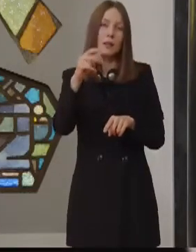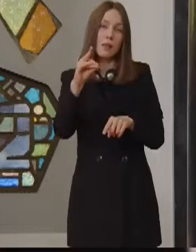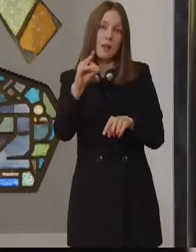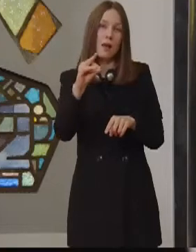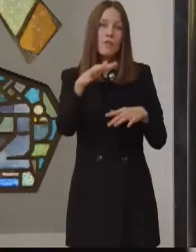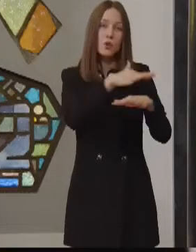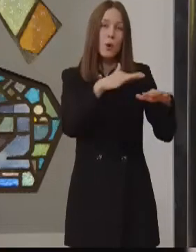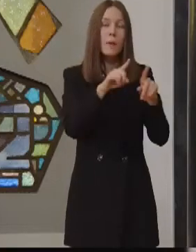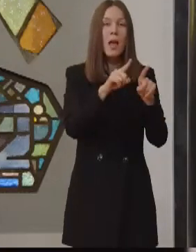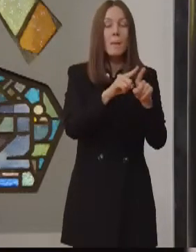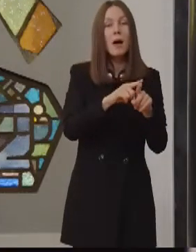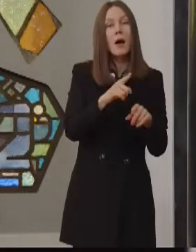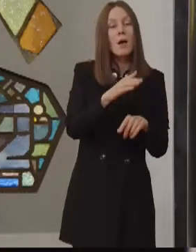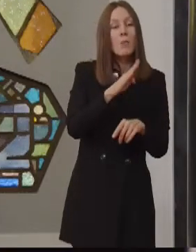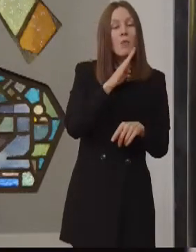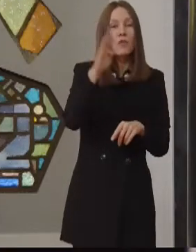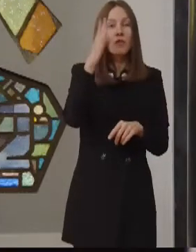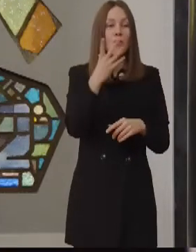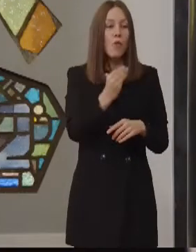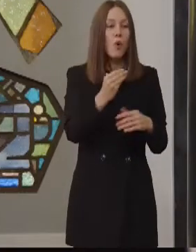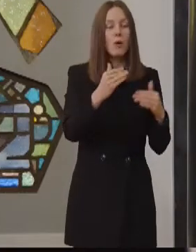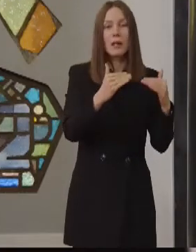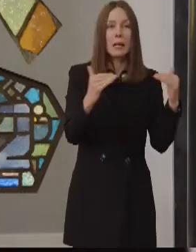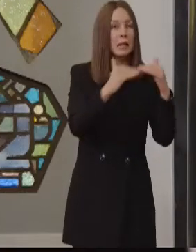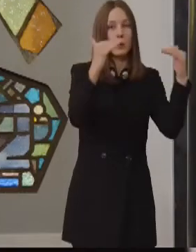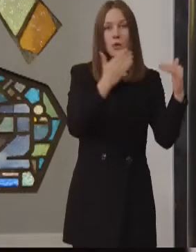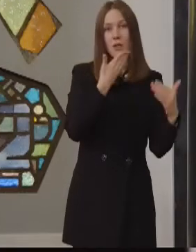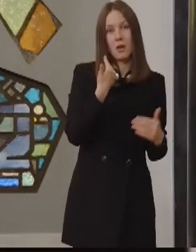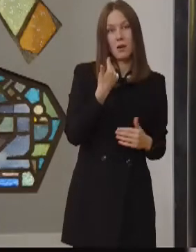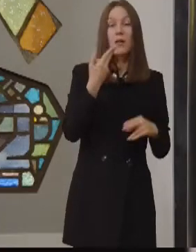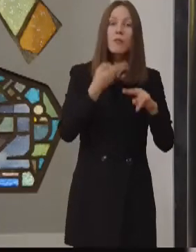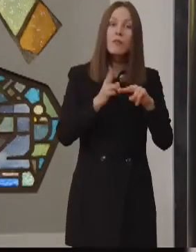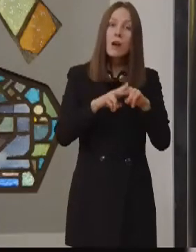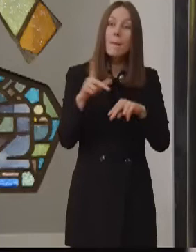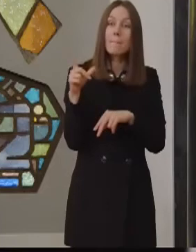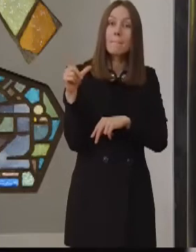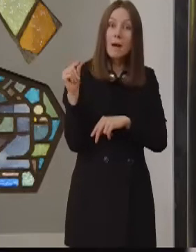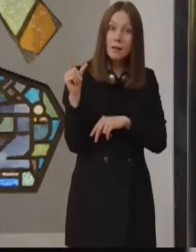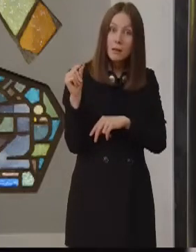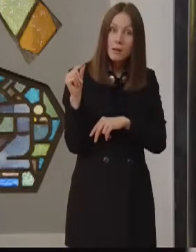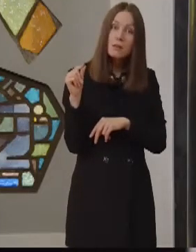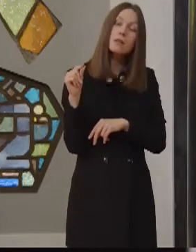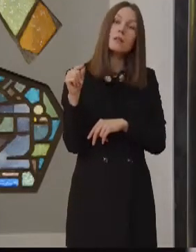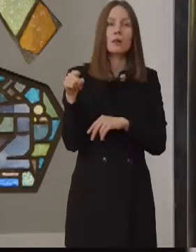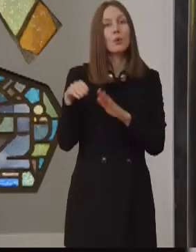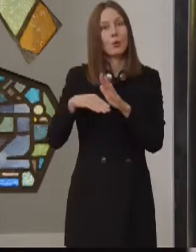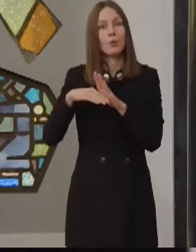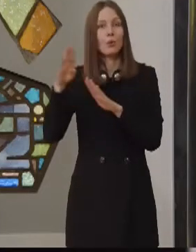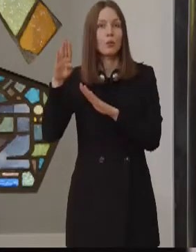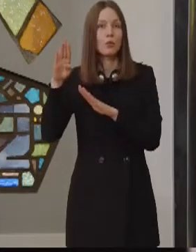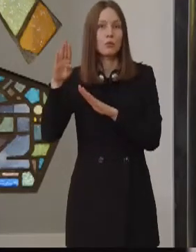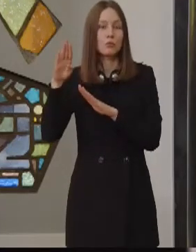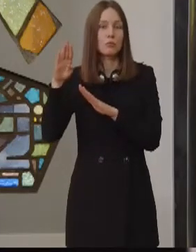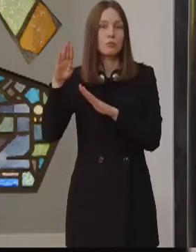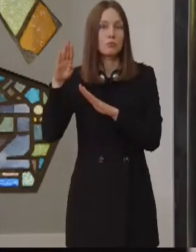patriarchal family and equal roles of the partners. Therefore, they believe that the law on partnership